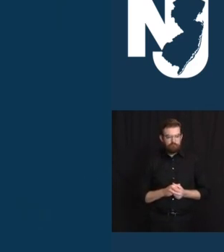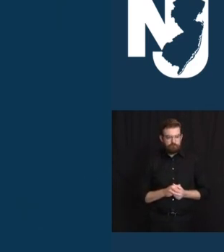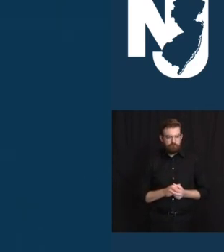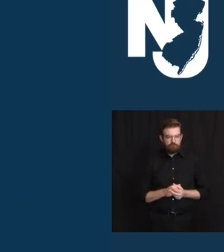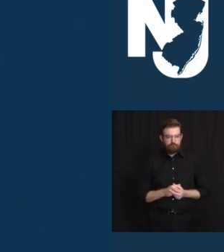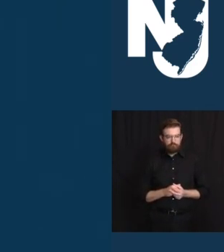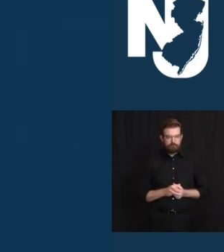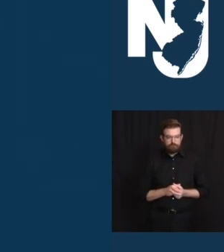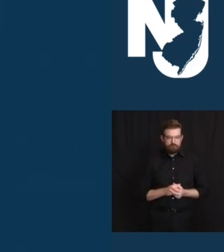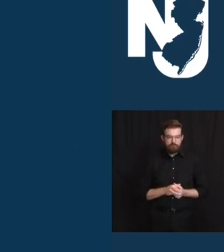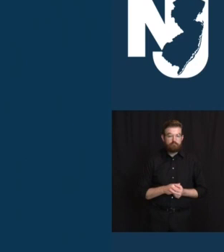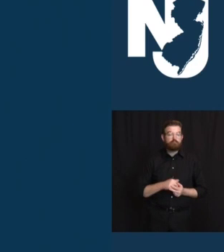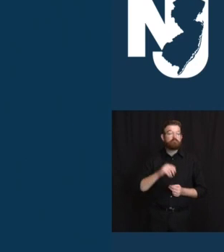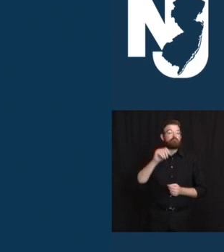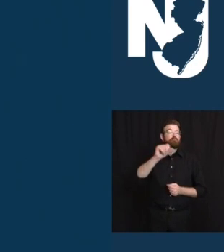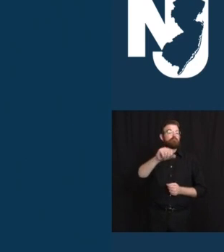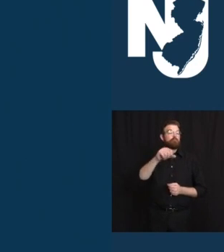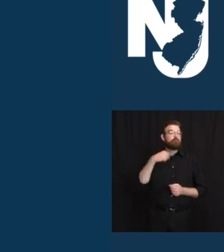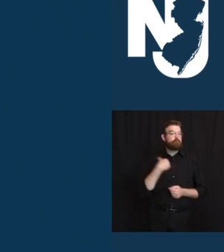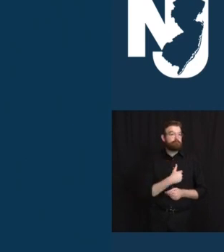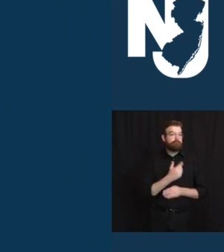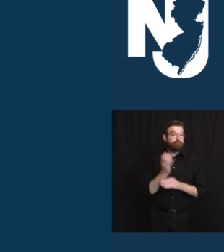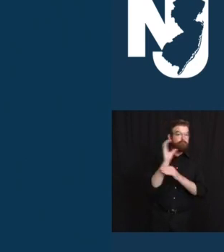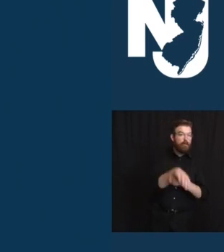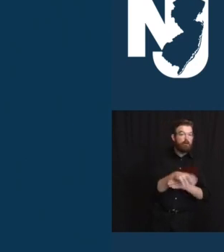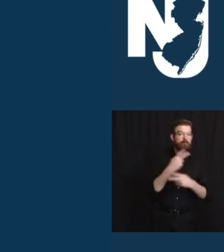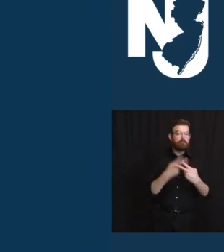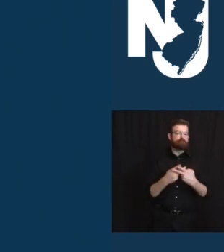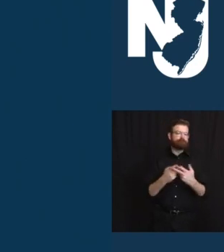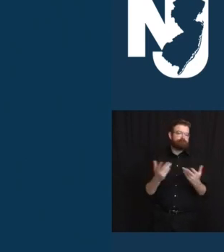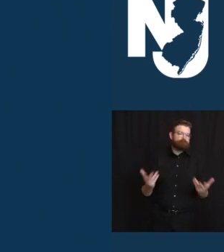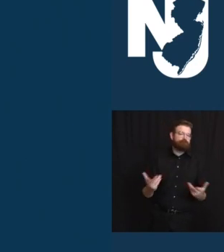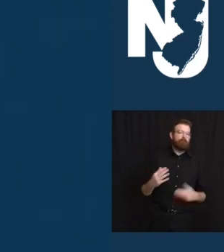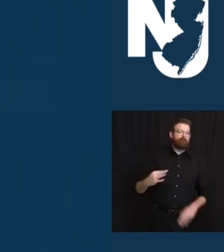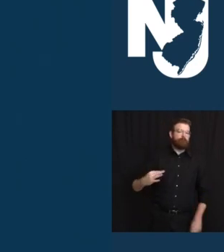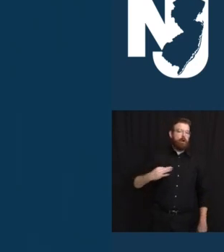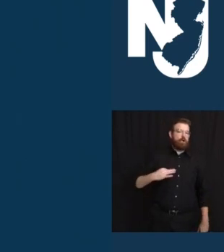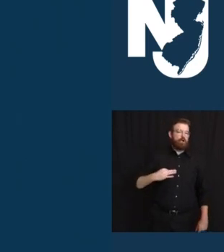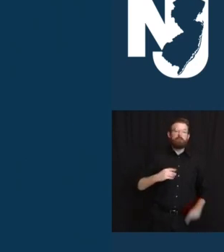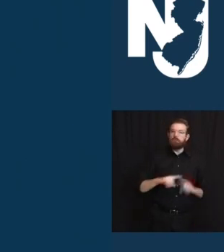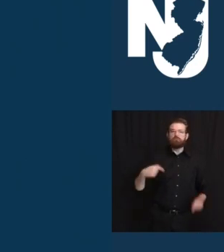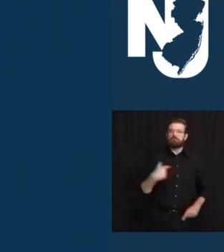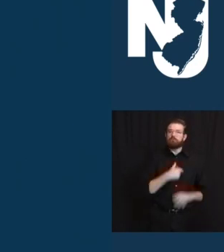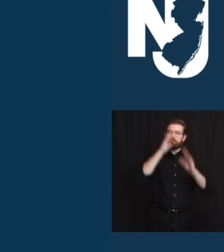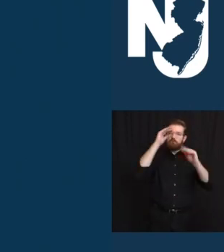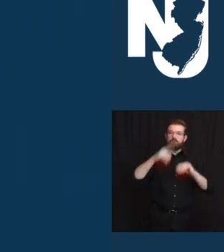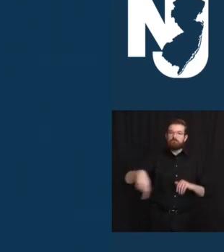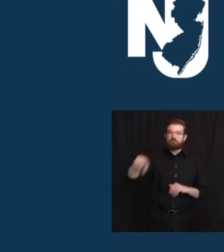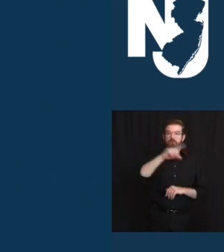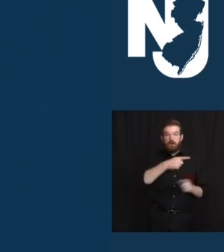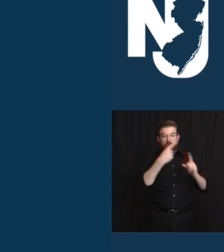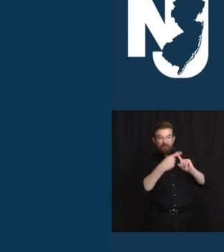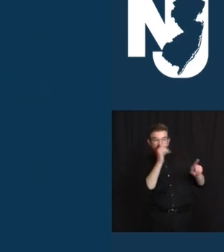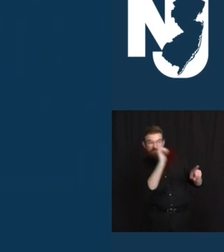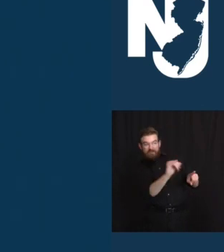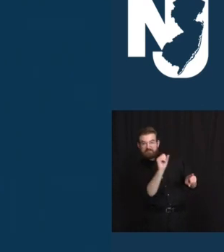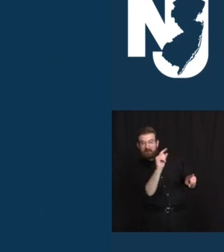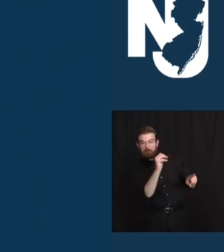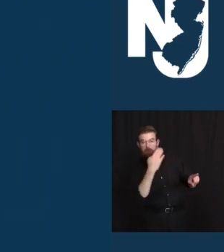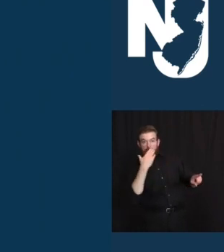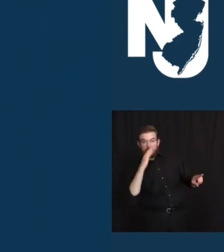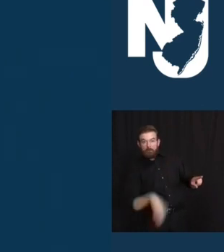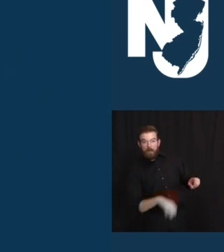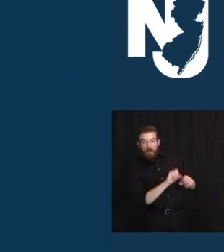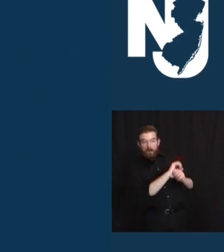Individuals should leave the place of quarantine only to seek medical care or treatment or to obtain food and other essential